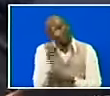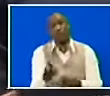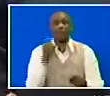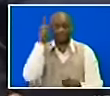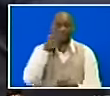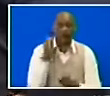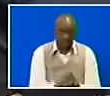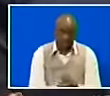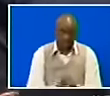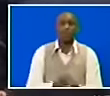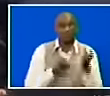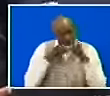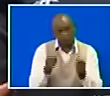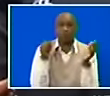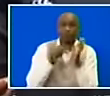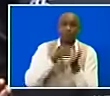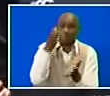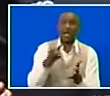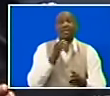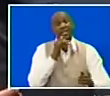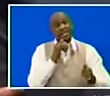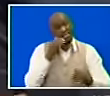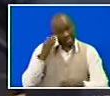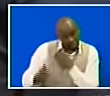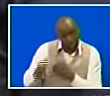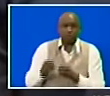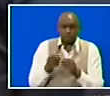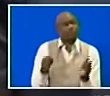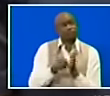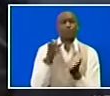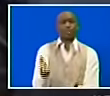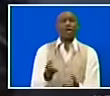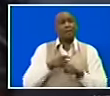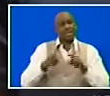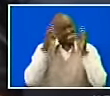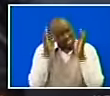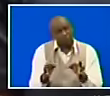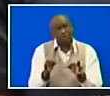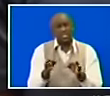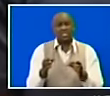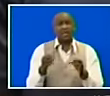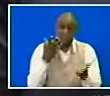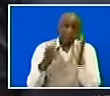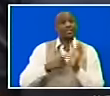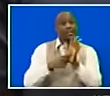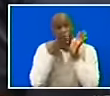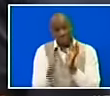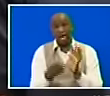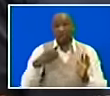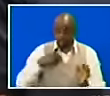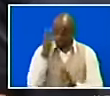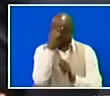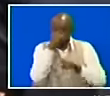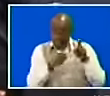tunaelewana. Tuna solve issues, tukiwa na issues kwa relationship, tuko na njia ya kusolve issues. Sasa tukiingia na, for example here, we have a second